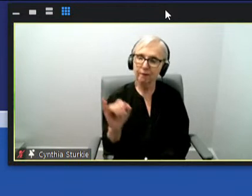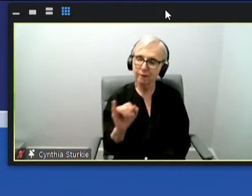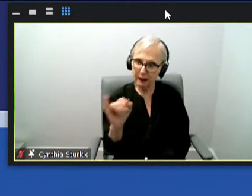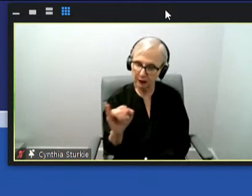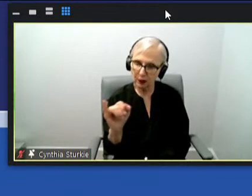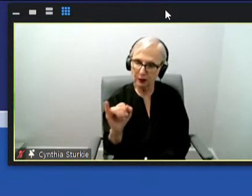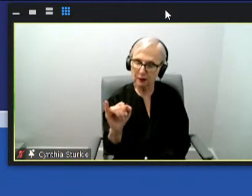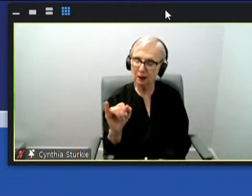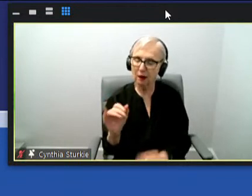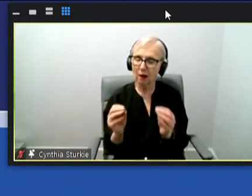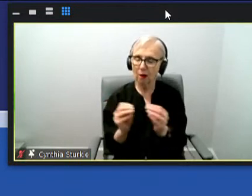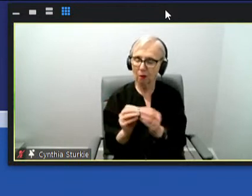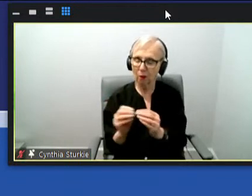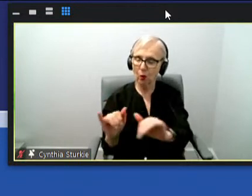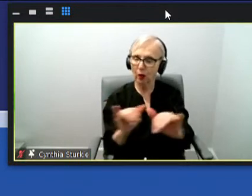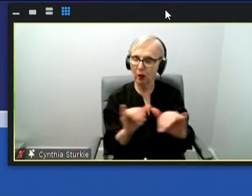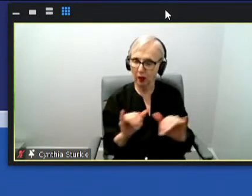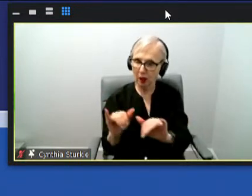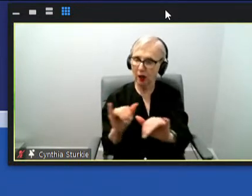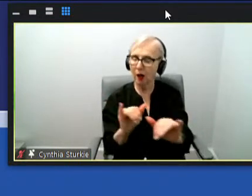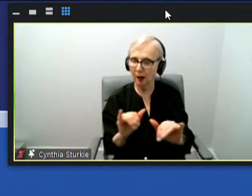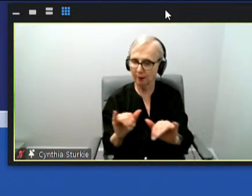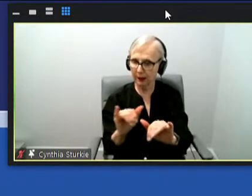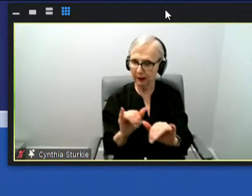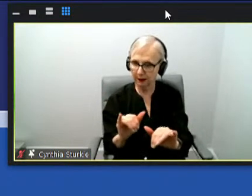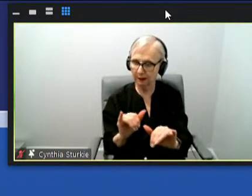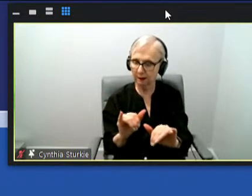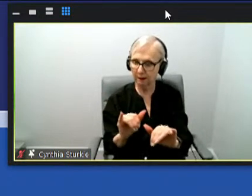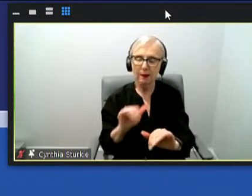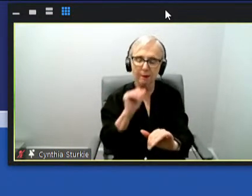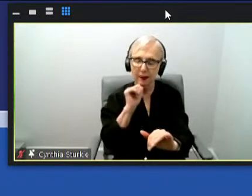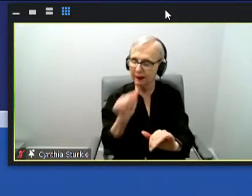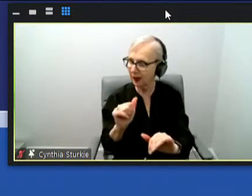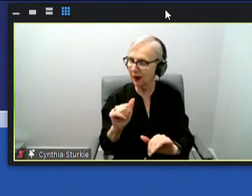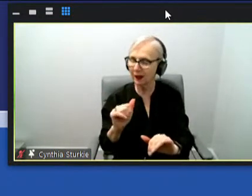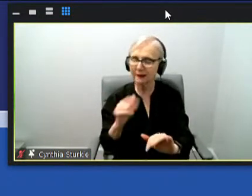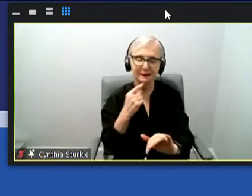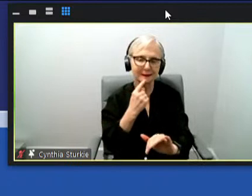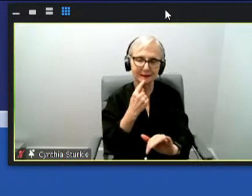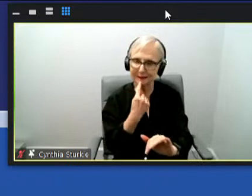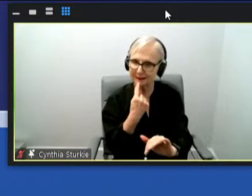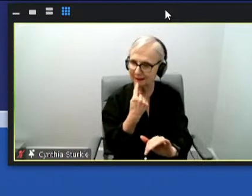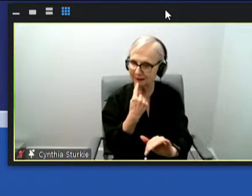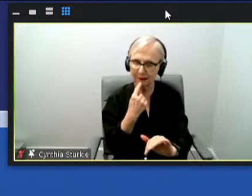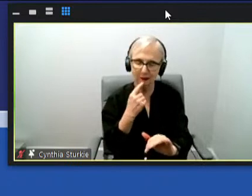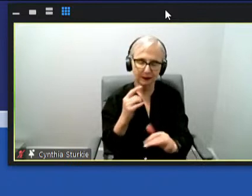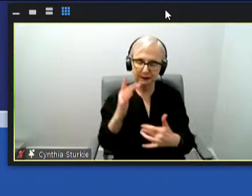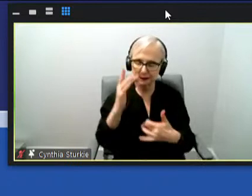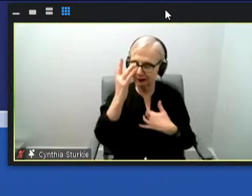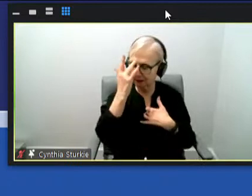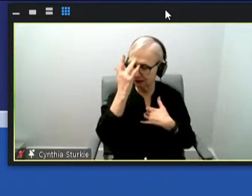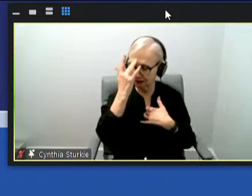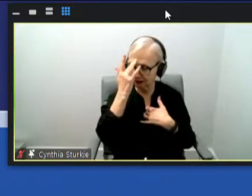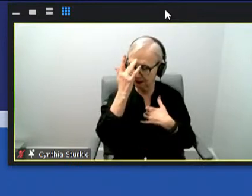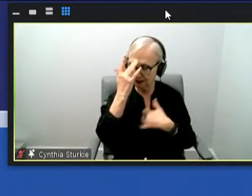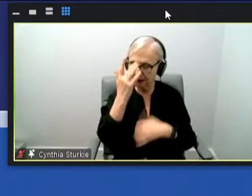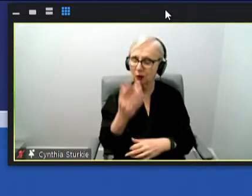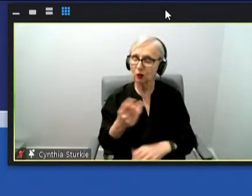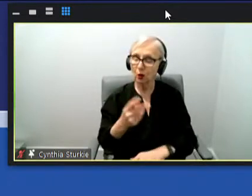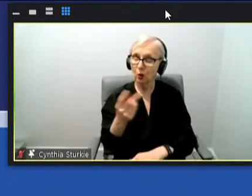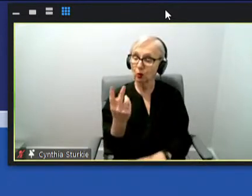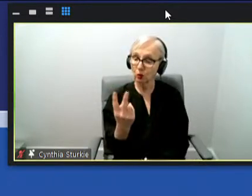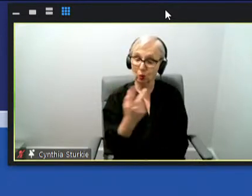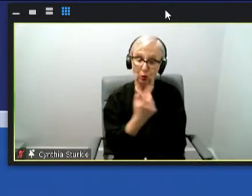more common than vaccine breakthrough severe disease. So again, we believe that the vaccine, even 2 doses of the